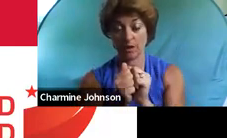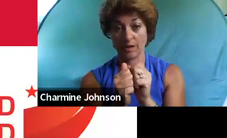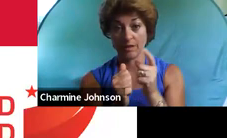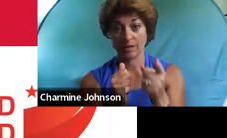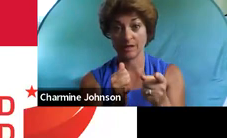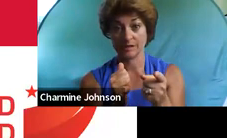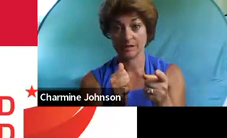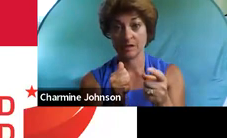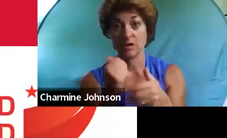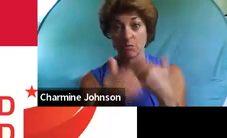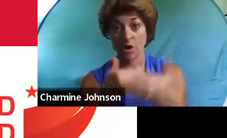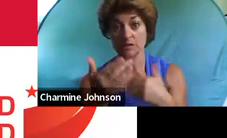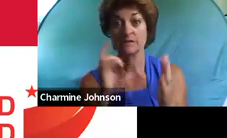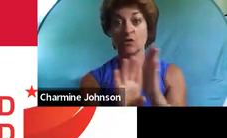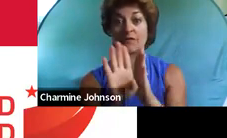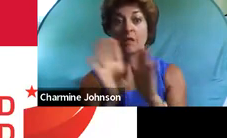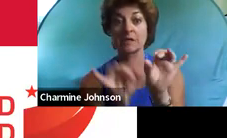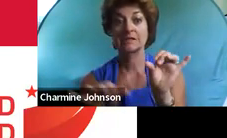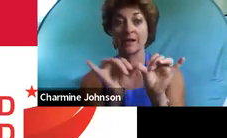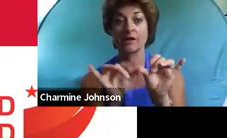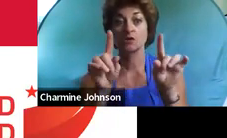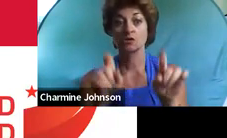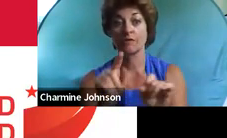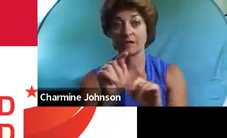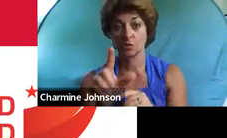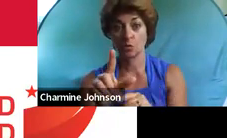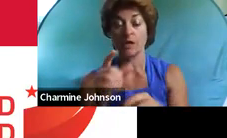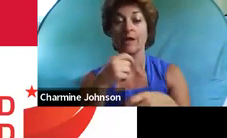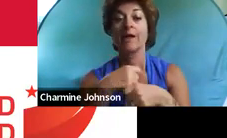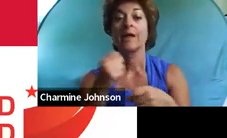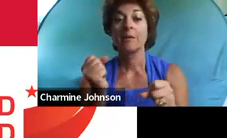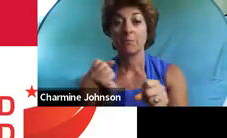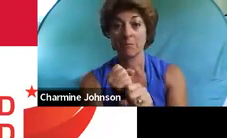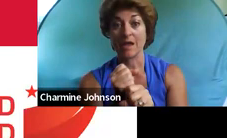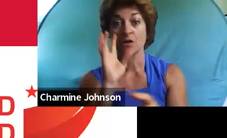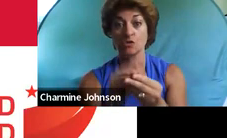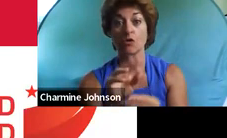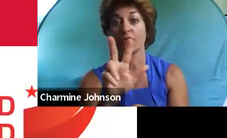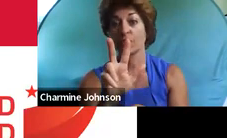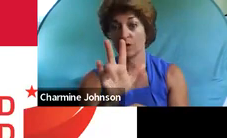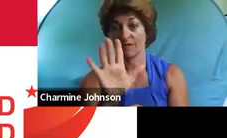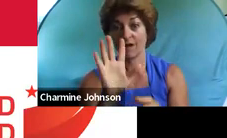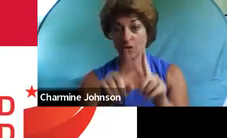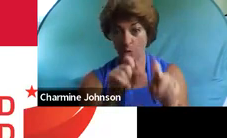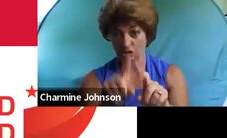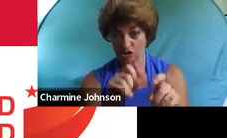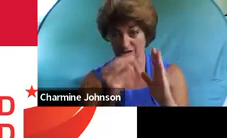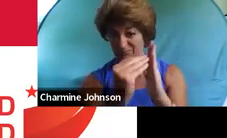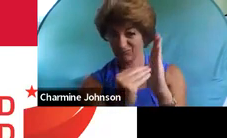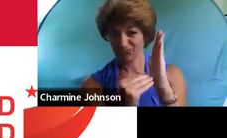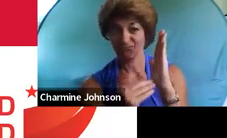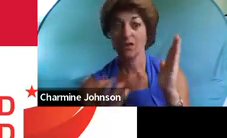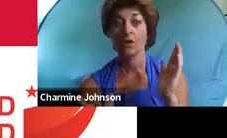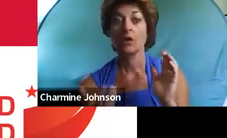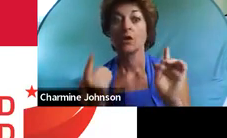on the process of developing a standardized survey tool, which made up a total of 35 questions targeted and